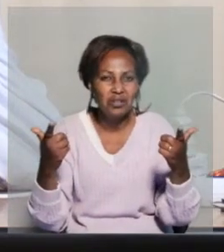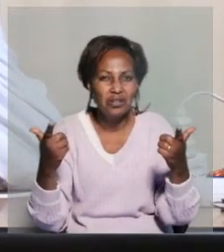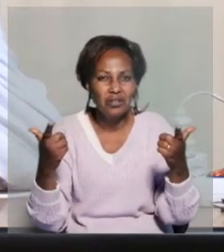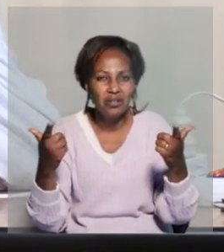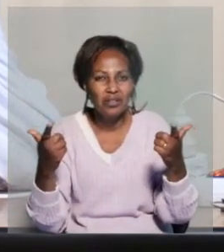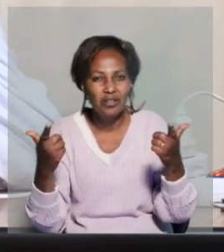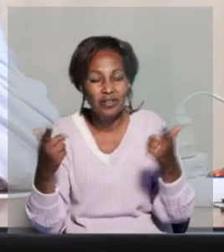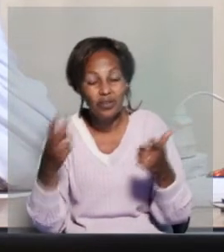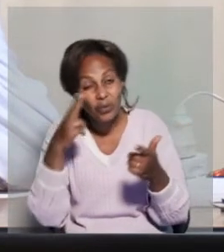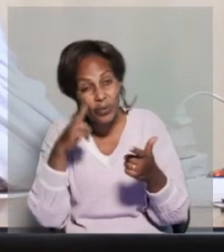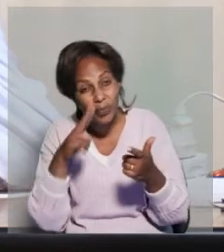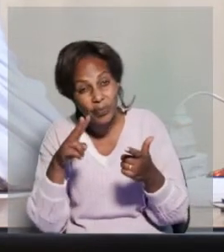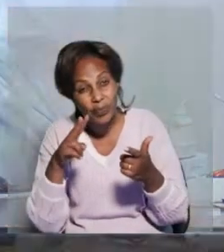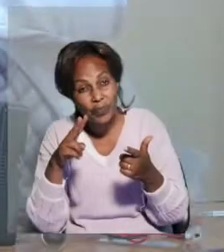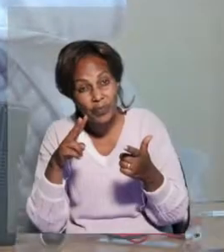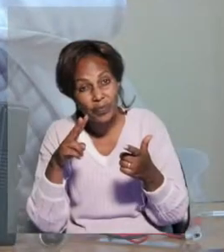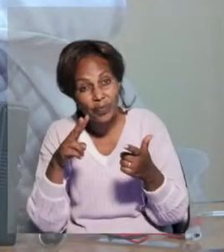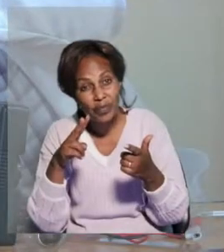look,